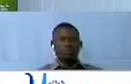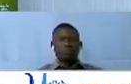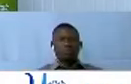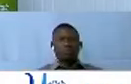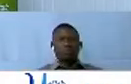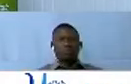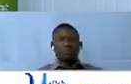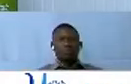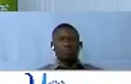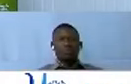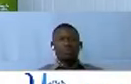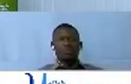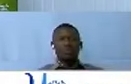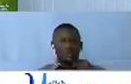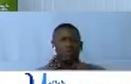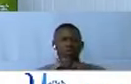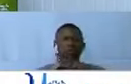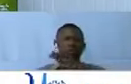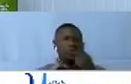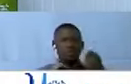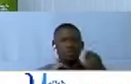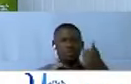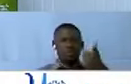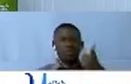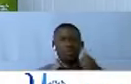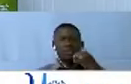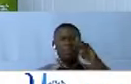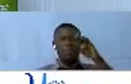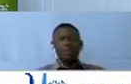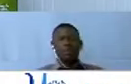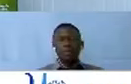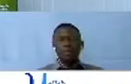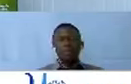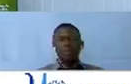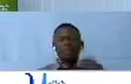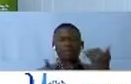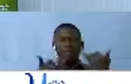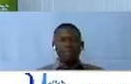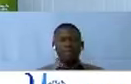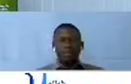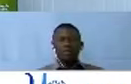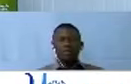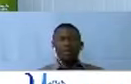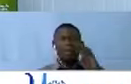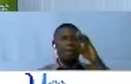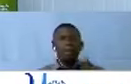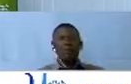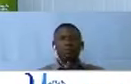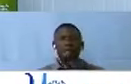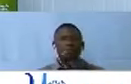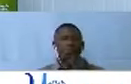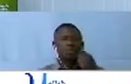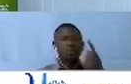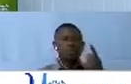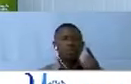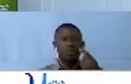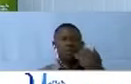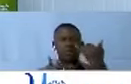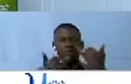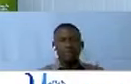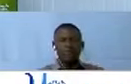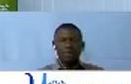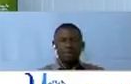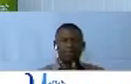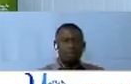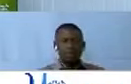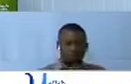2006 March abortive coup. 2006 March Karola coup d'etat by 21. March Karola till morning. I